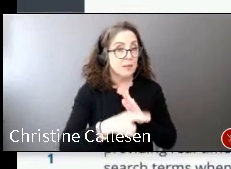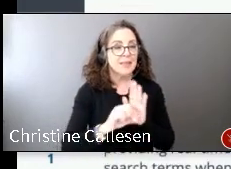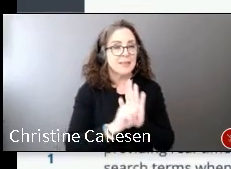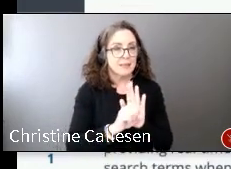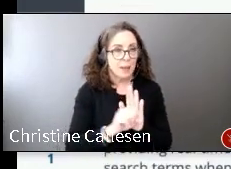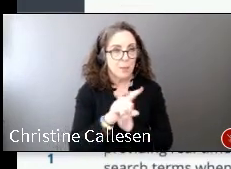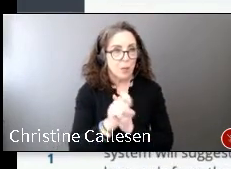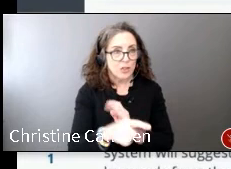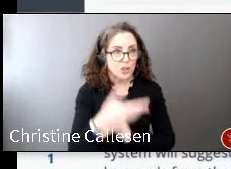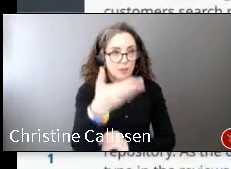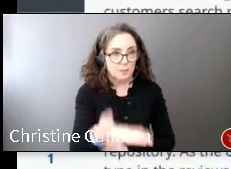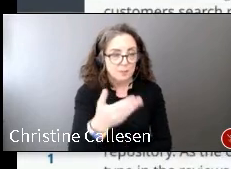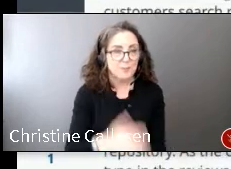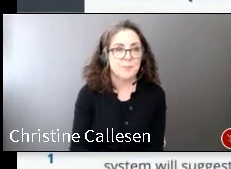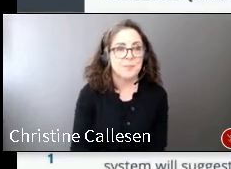question.